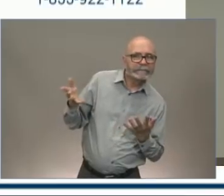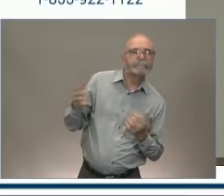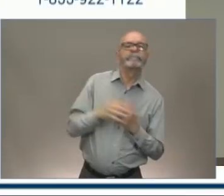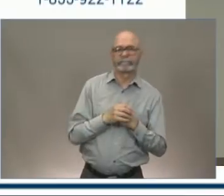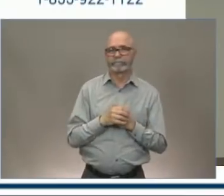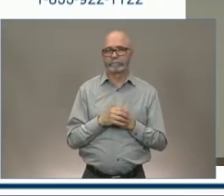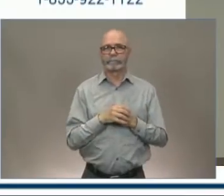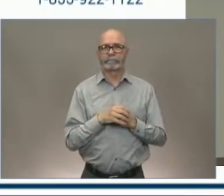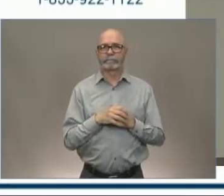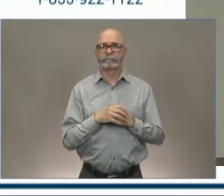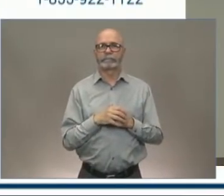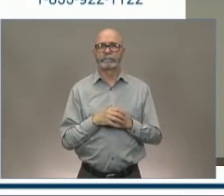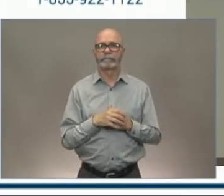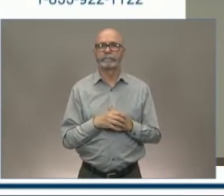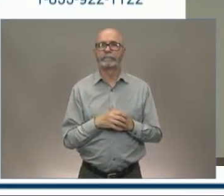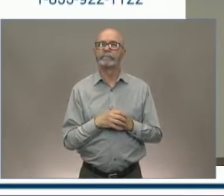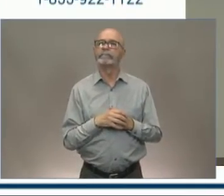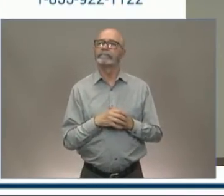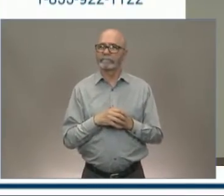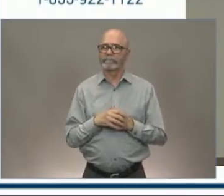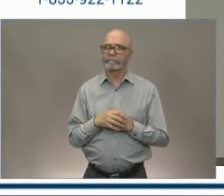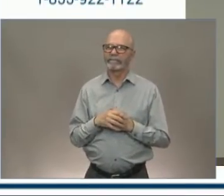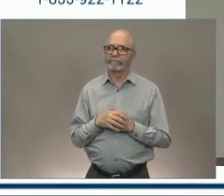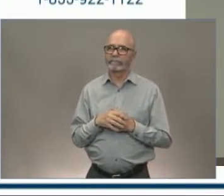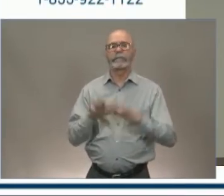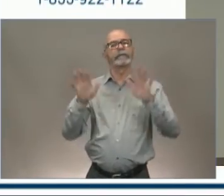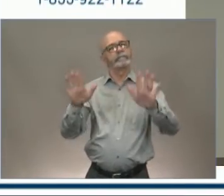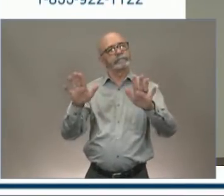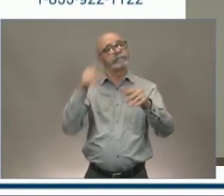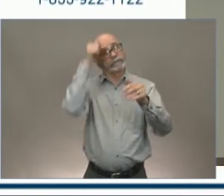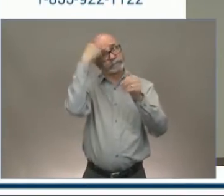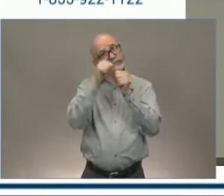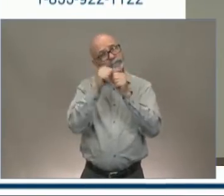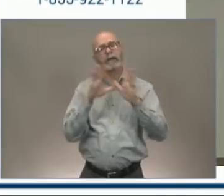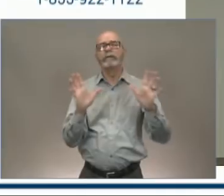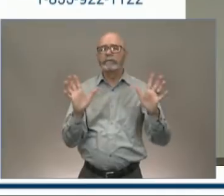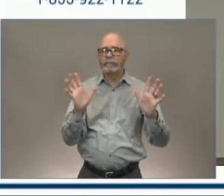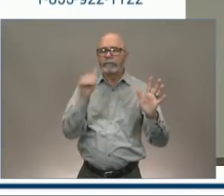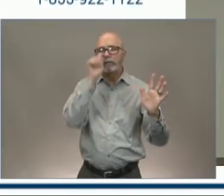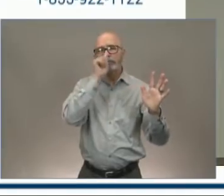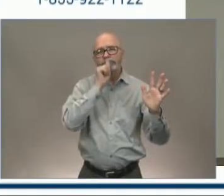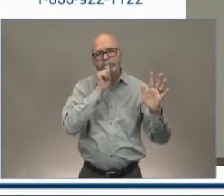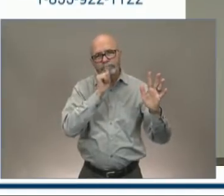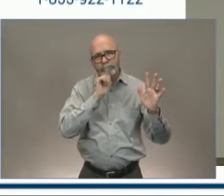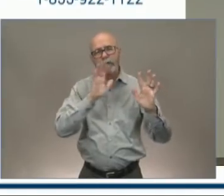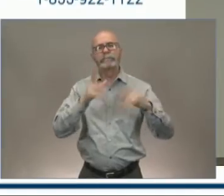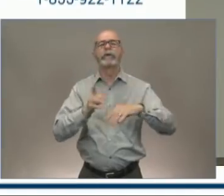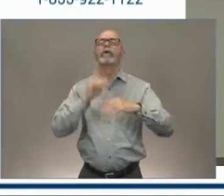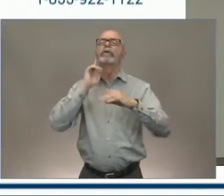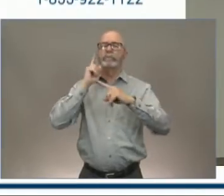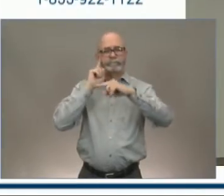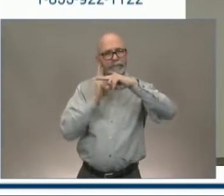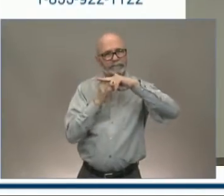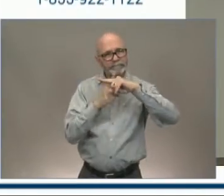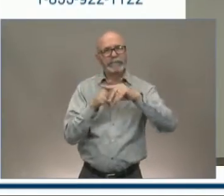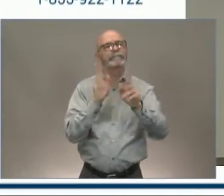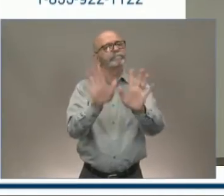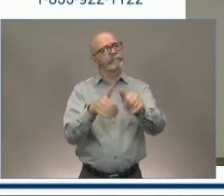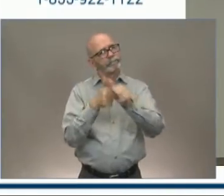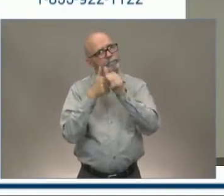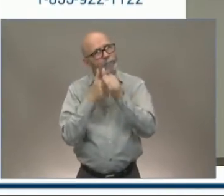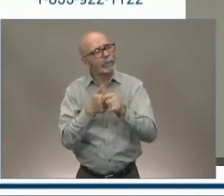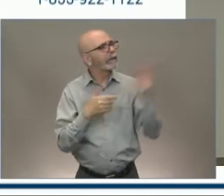I'm asking Nova Scotians to hang in there. Please continue to follow both the letter and the spirit of the public health measures and